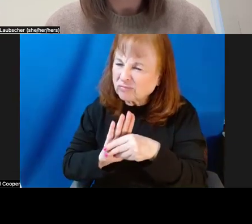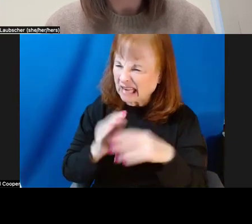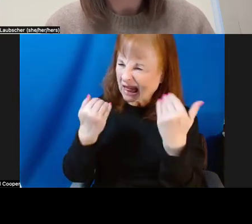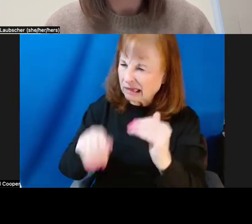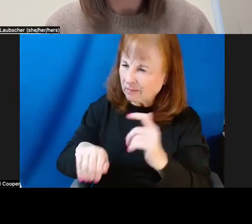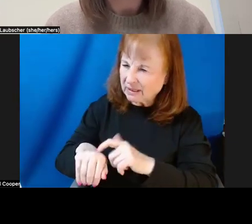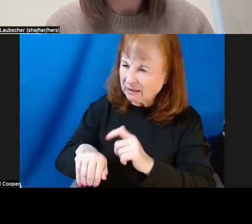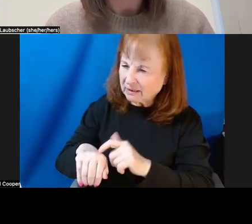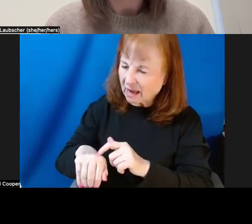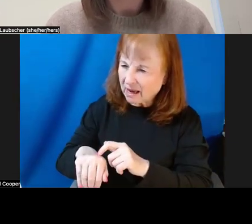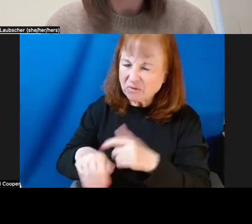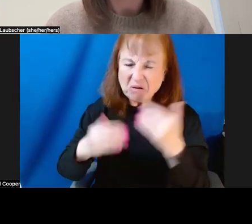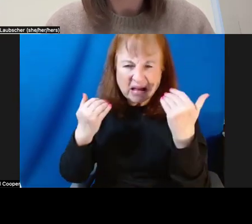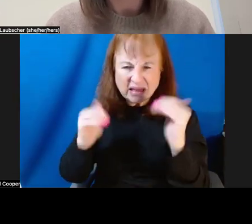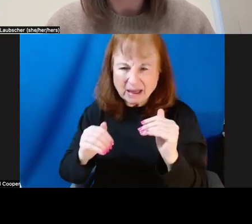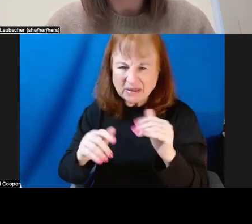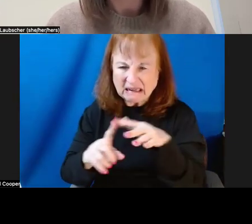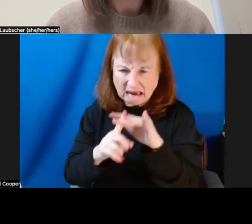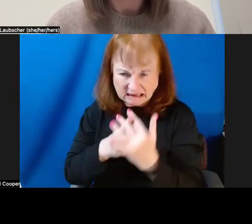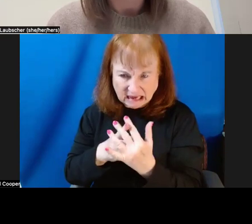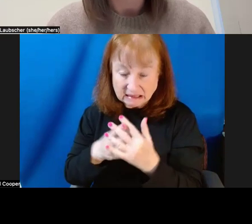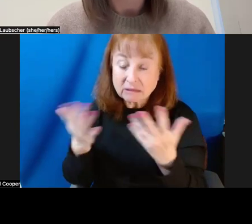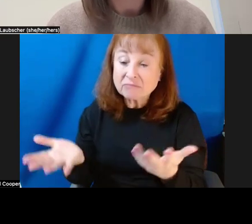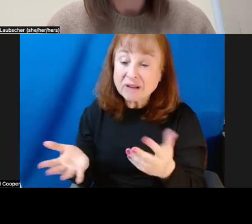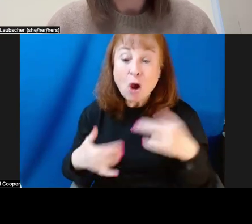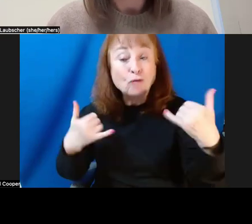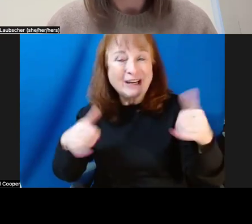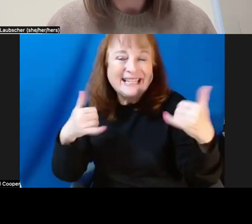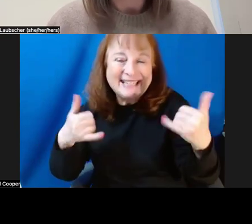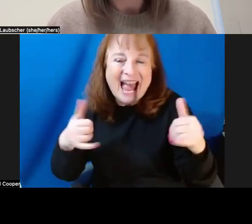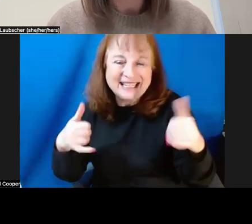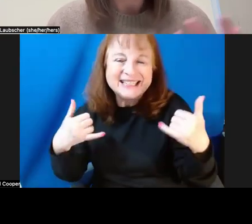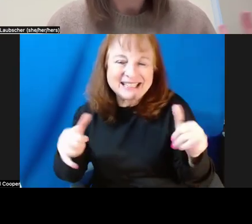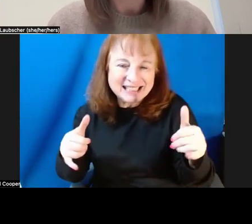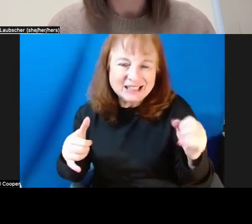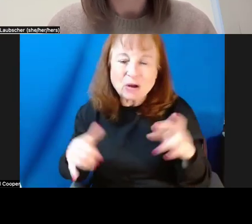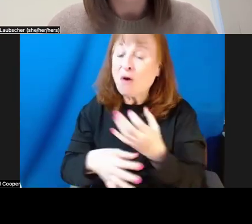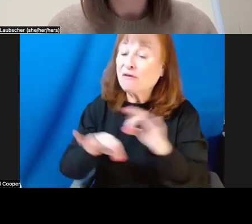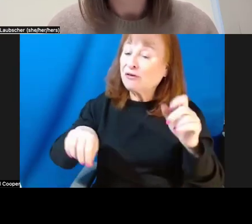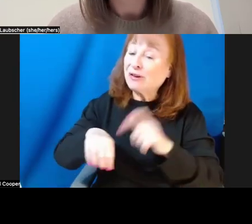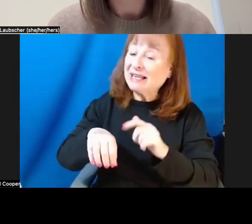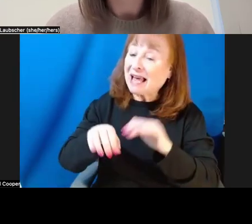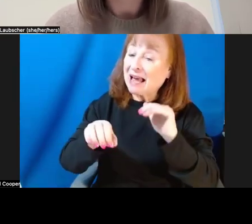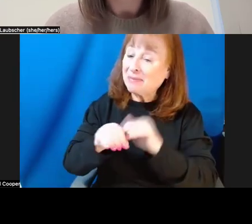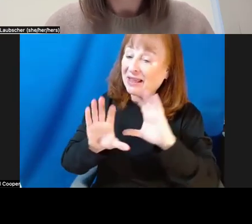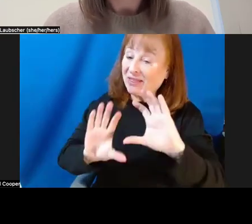of time or defined context, like recess or free time in the